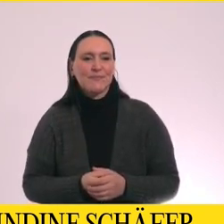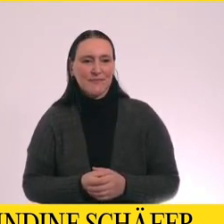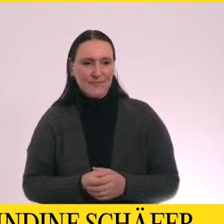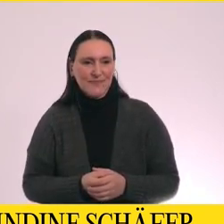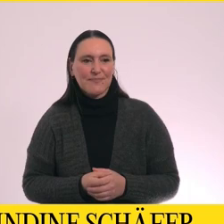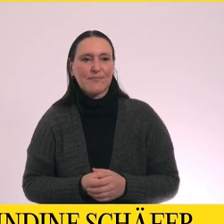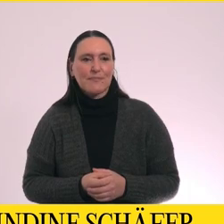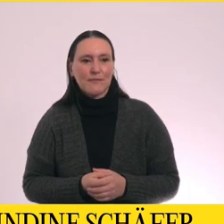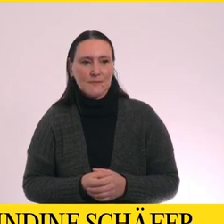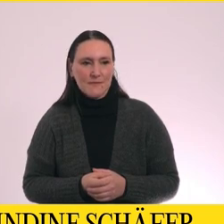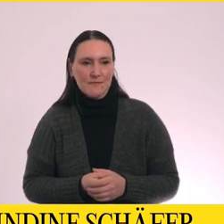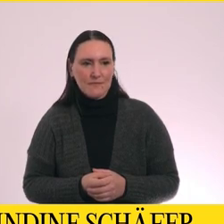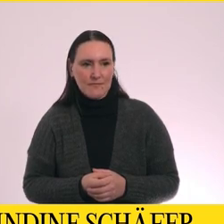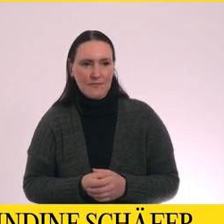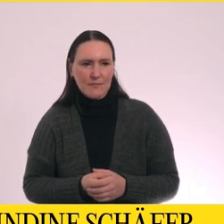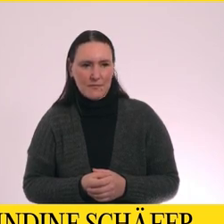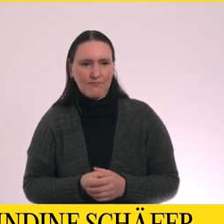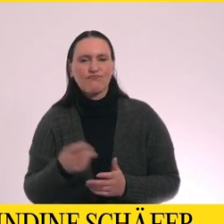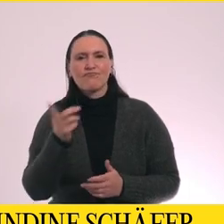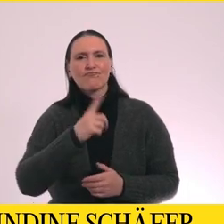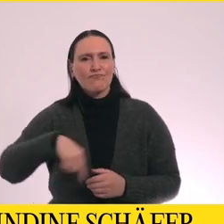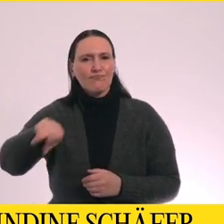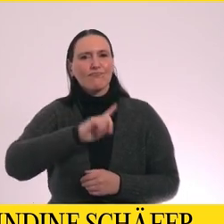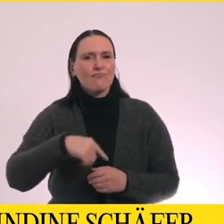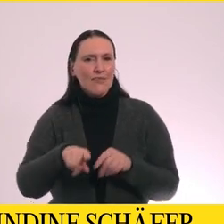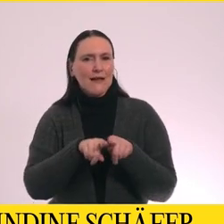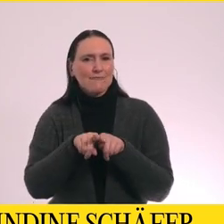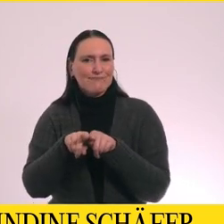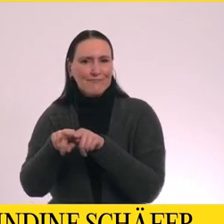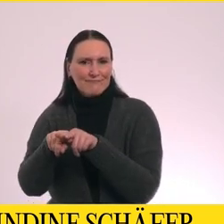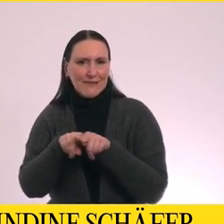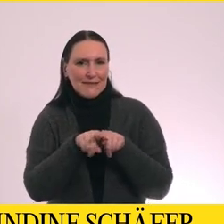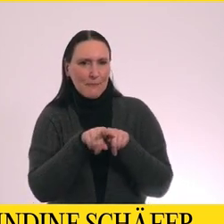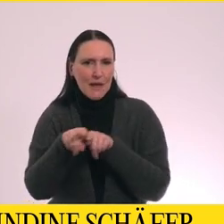see everyone. So we're not just his siblings, though. We are also,